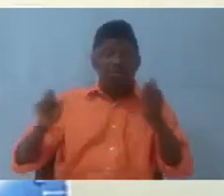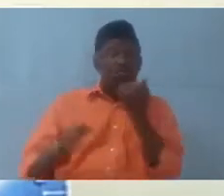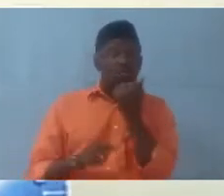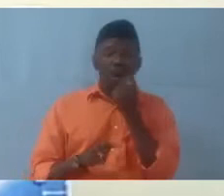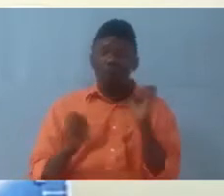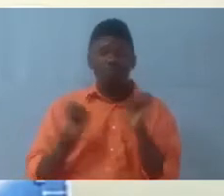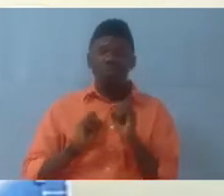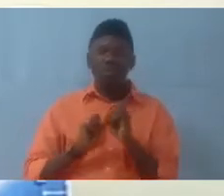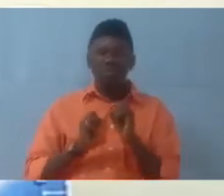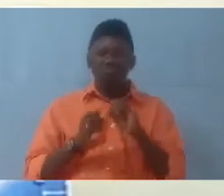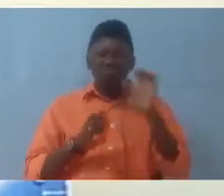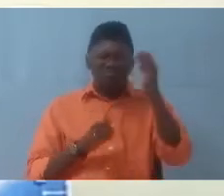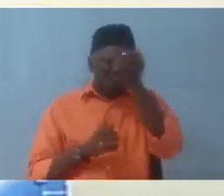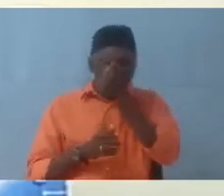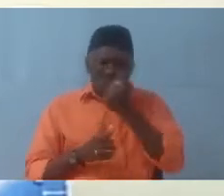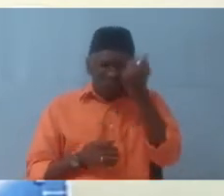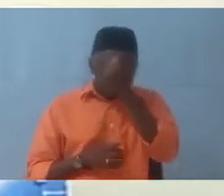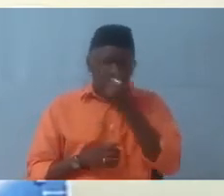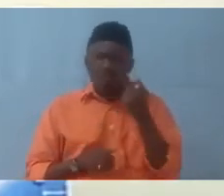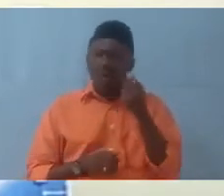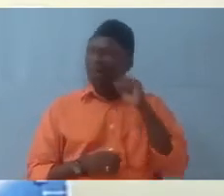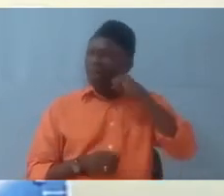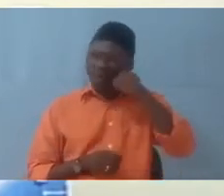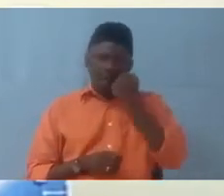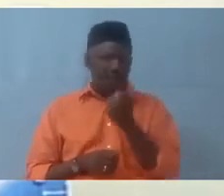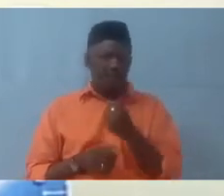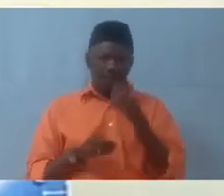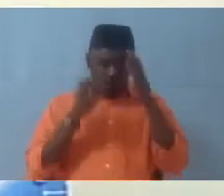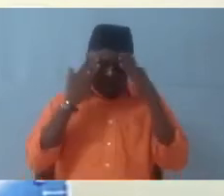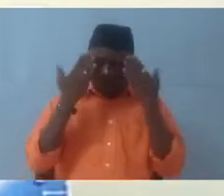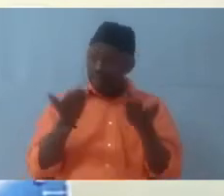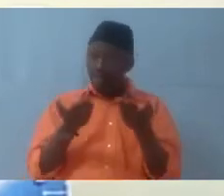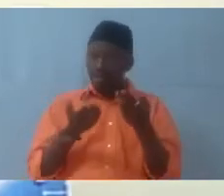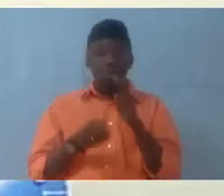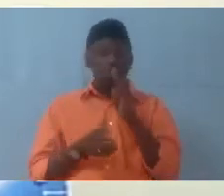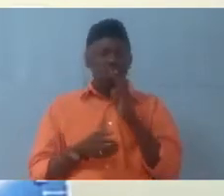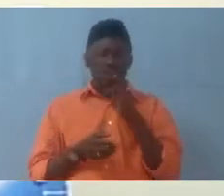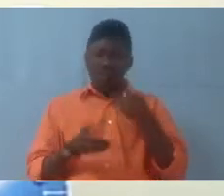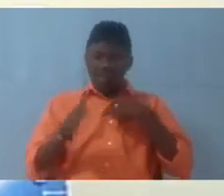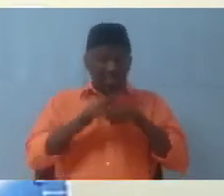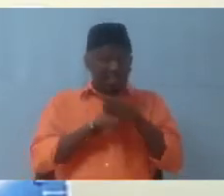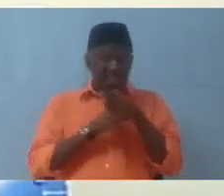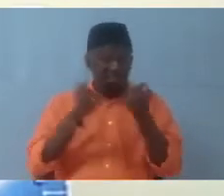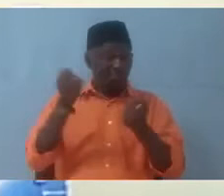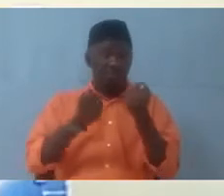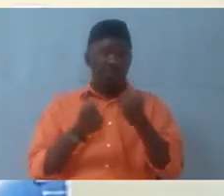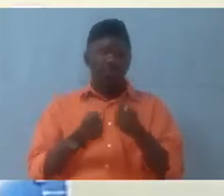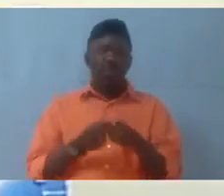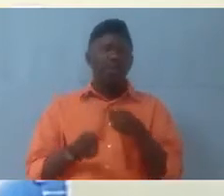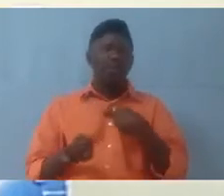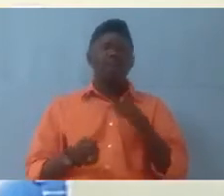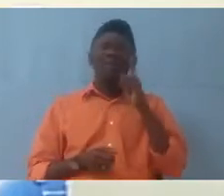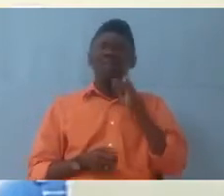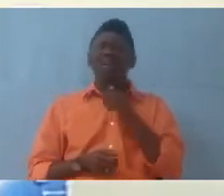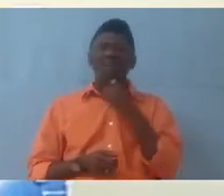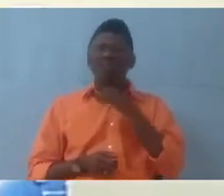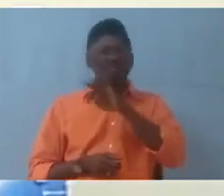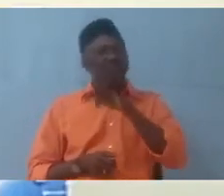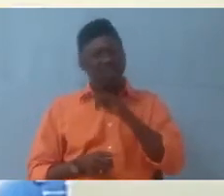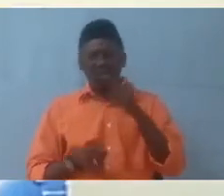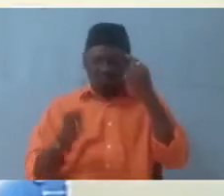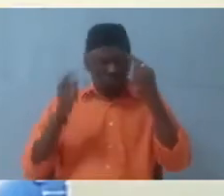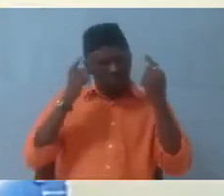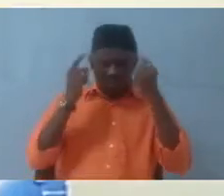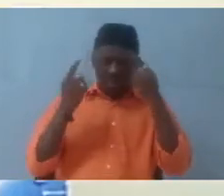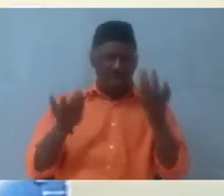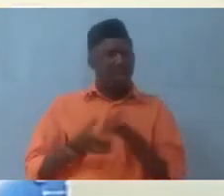nekké ci biti do gis ki nekk ci bir and so they were worried te jaal jaxlé nañ but I said to them that well it could be any vehicle